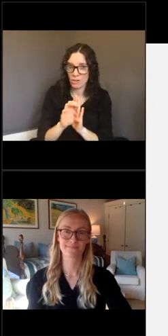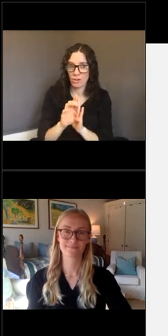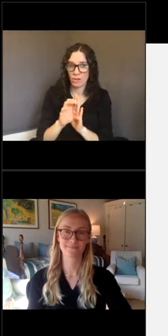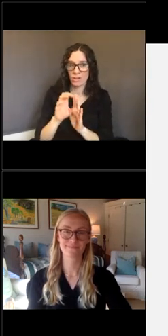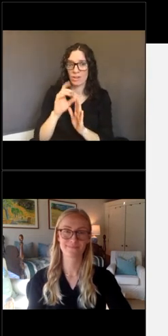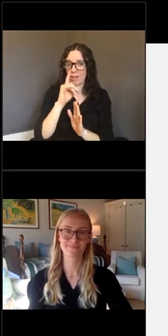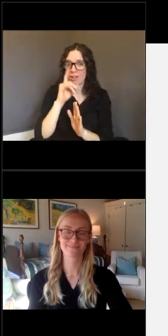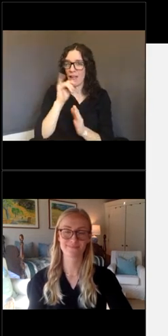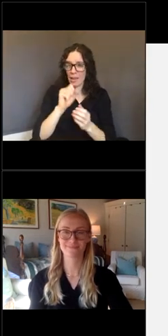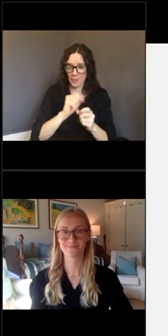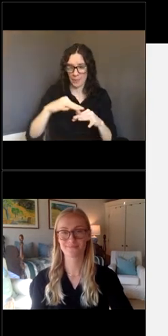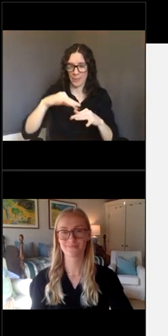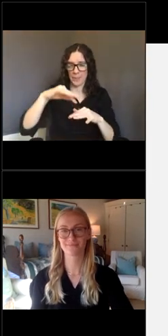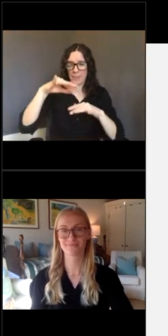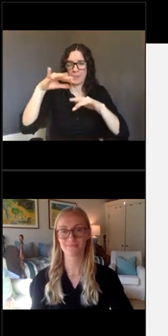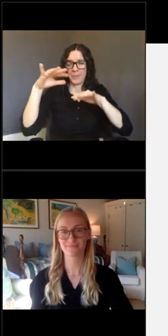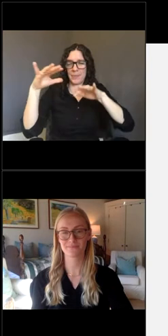snowflake